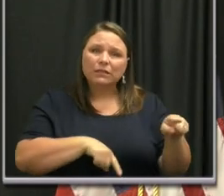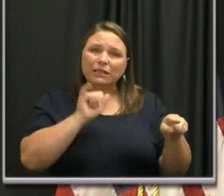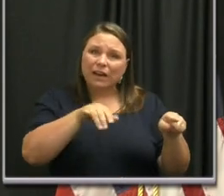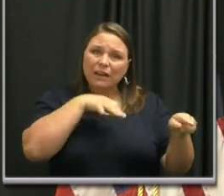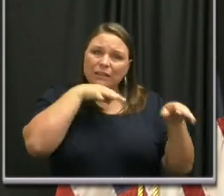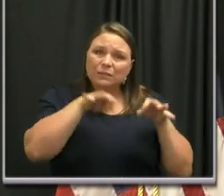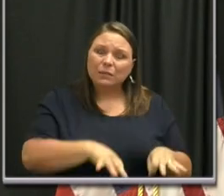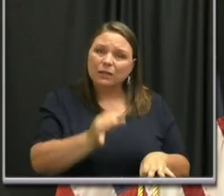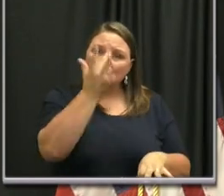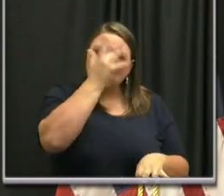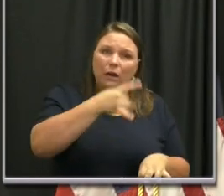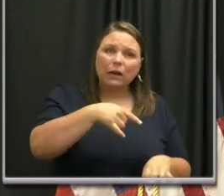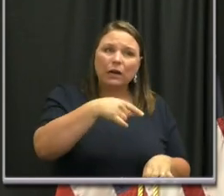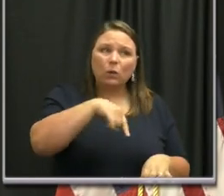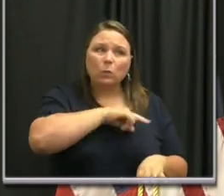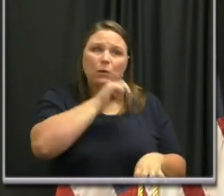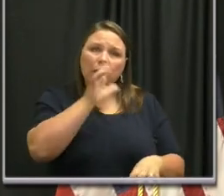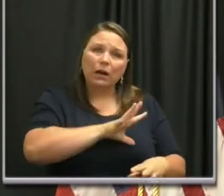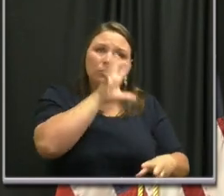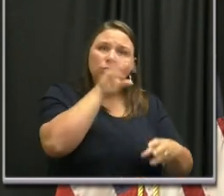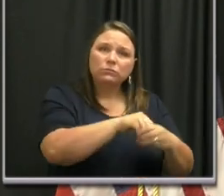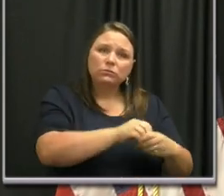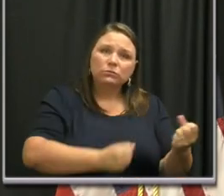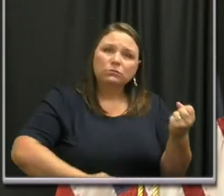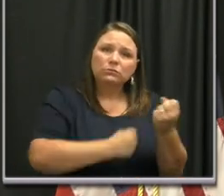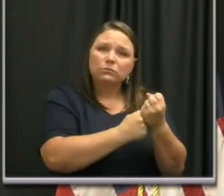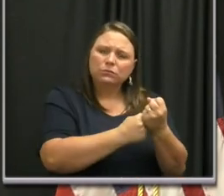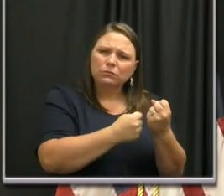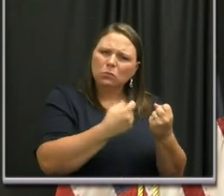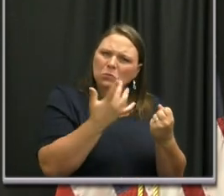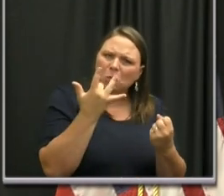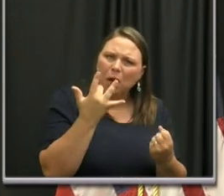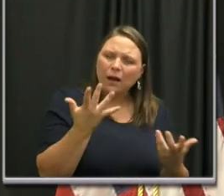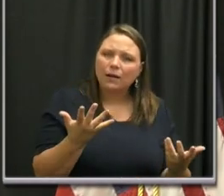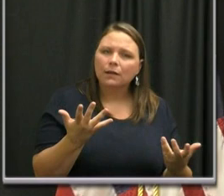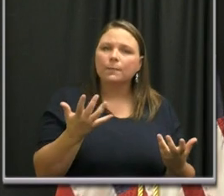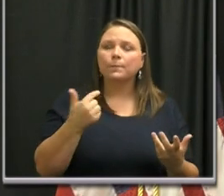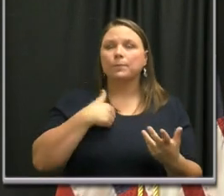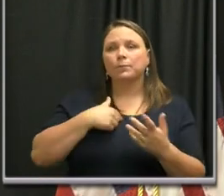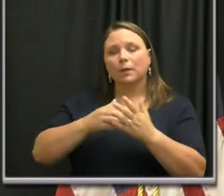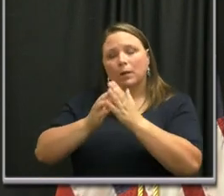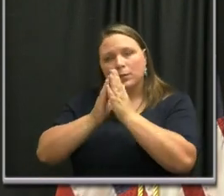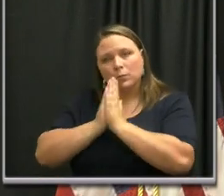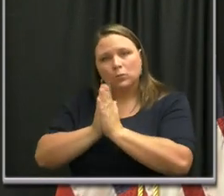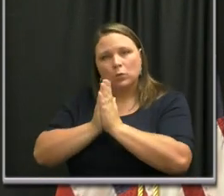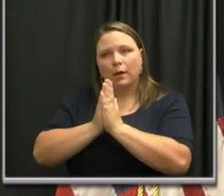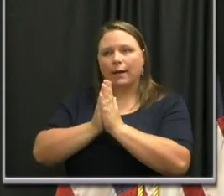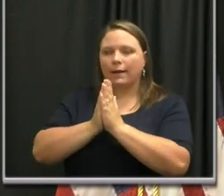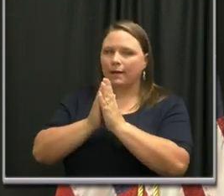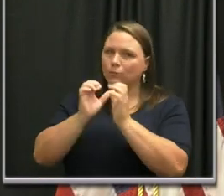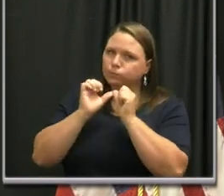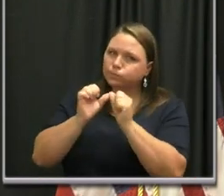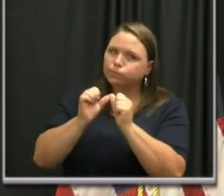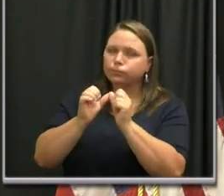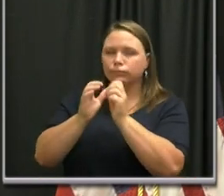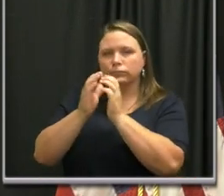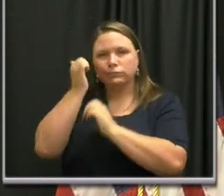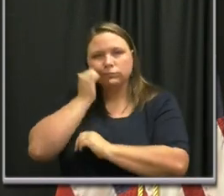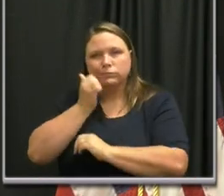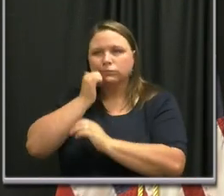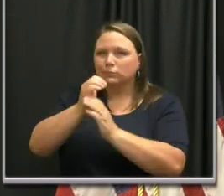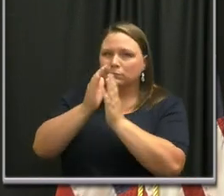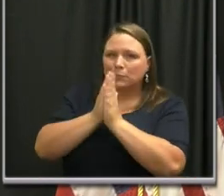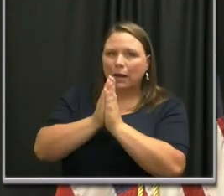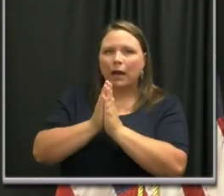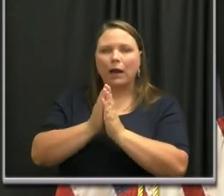the reason why we've not been galvanized as a nation? I pray, fervently pray, that this is